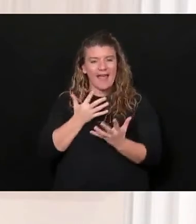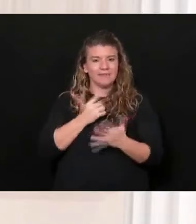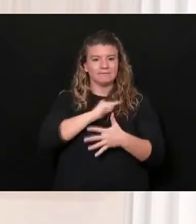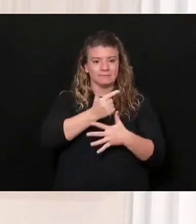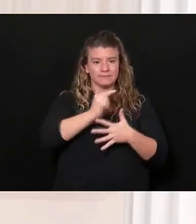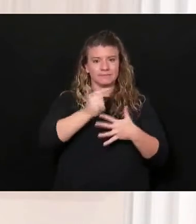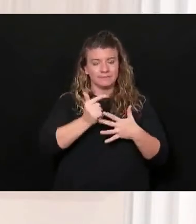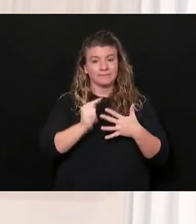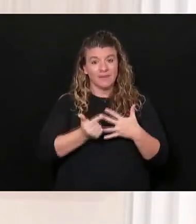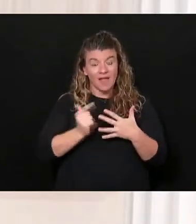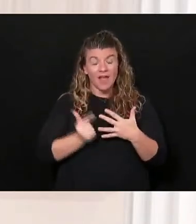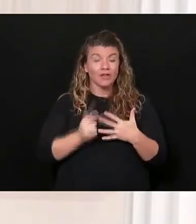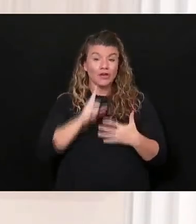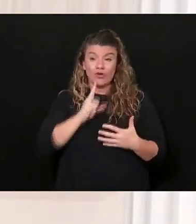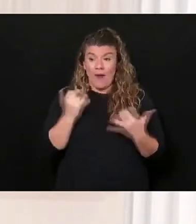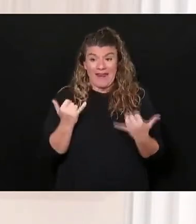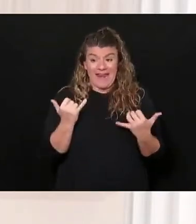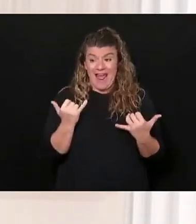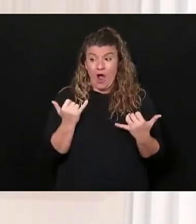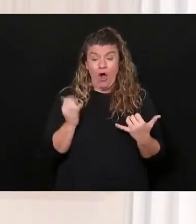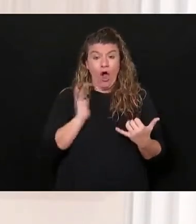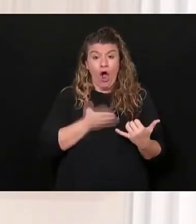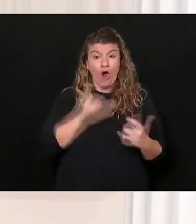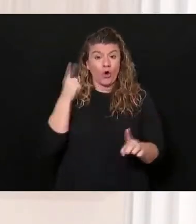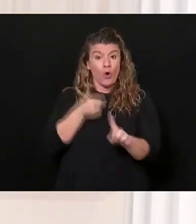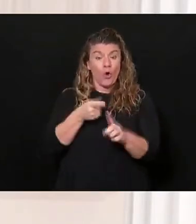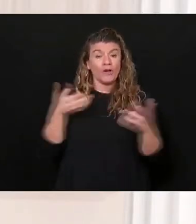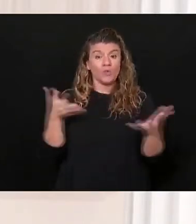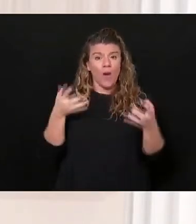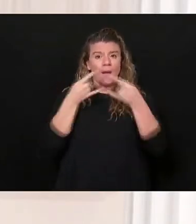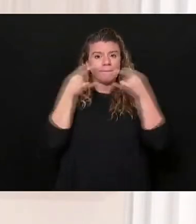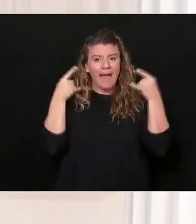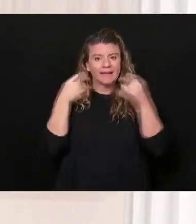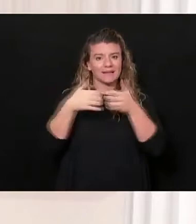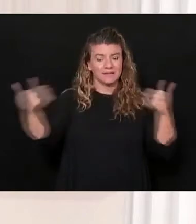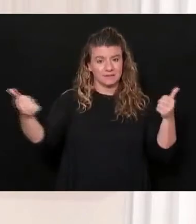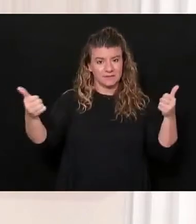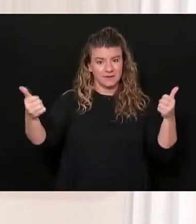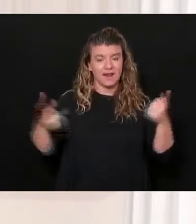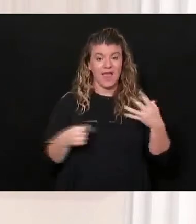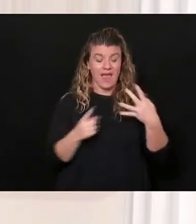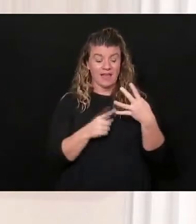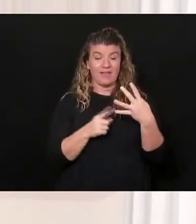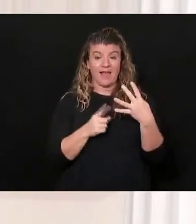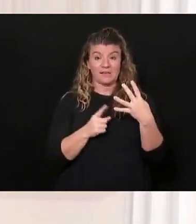today by wearing masks and staying physically distanced. And the last part of an